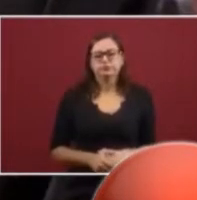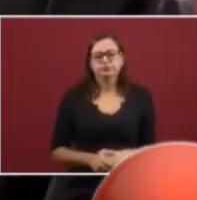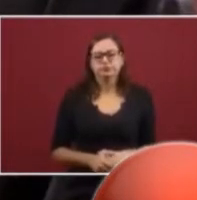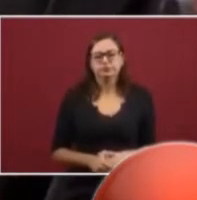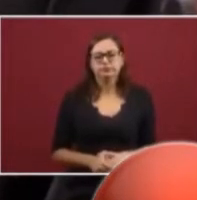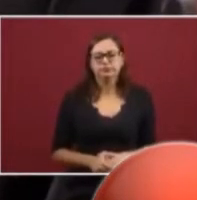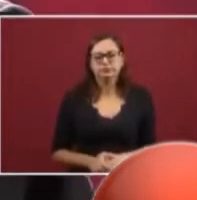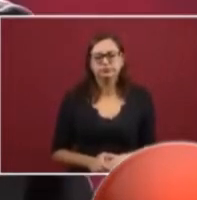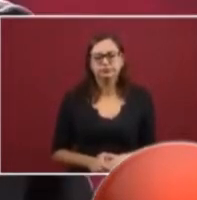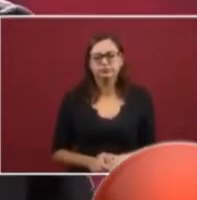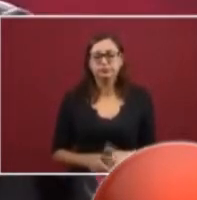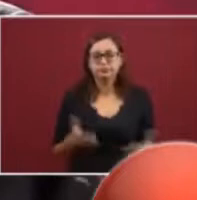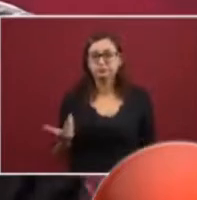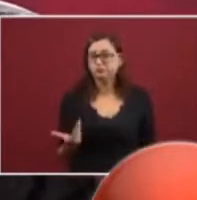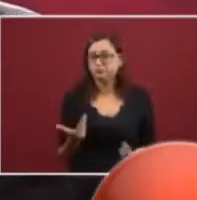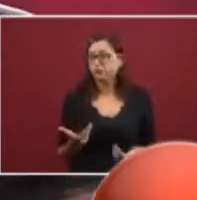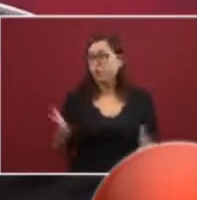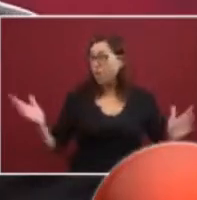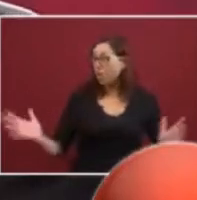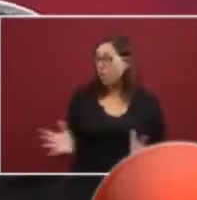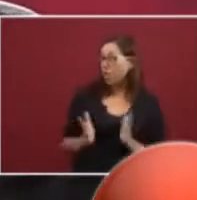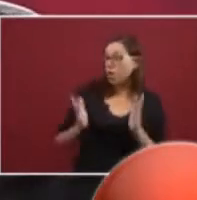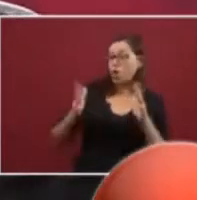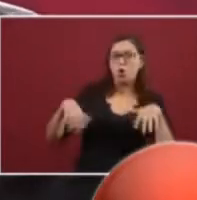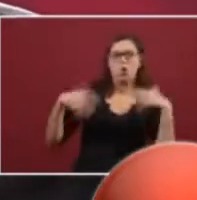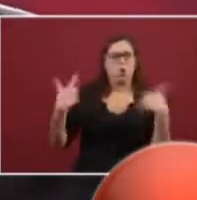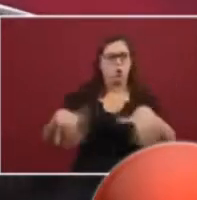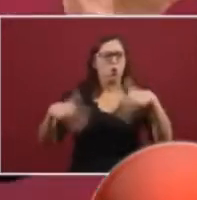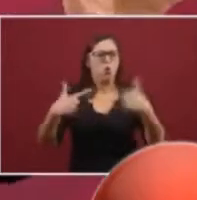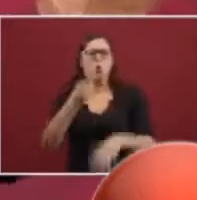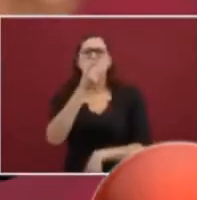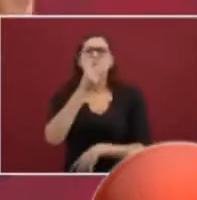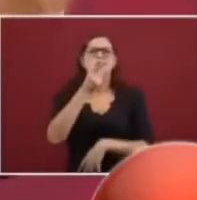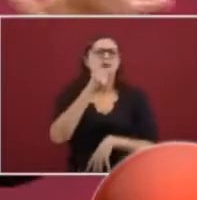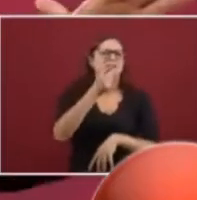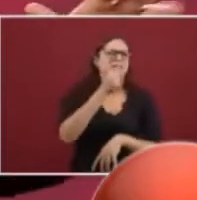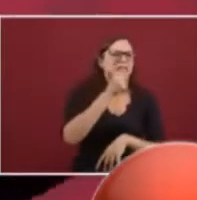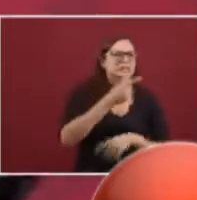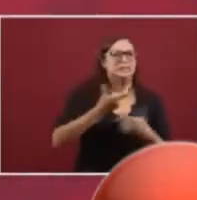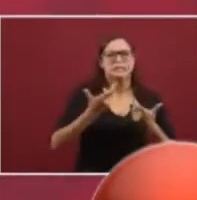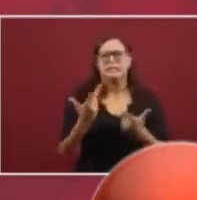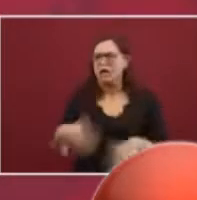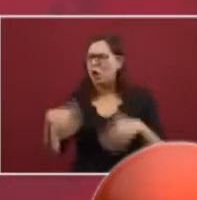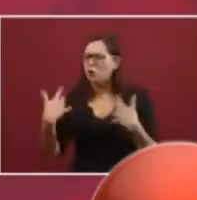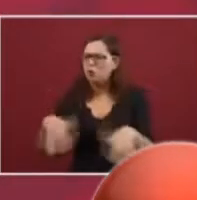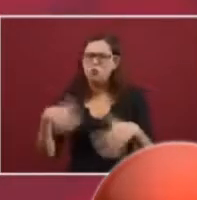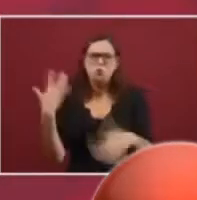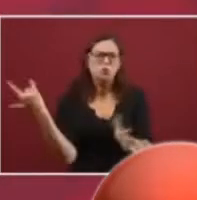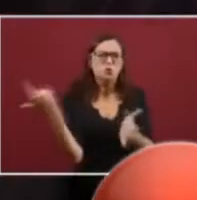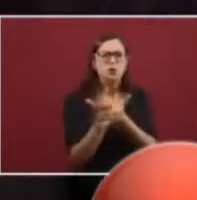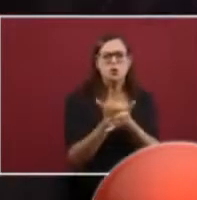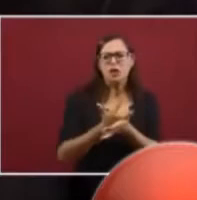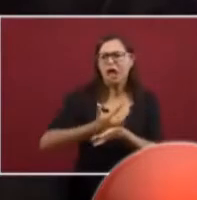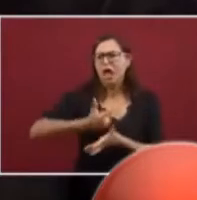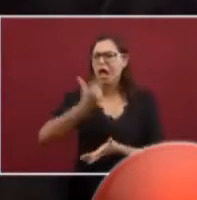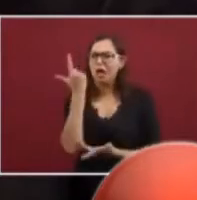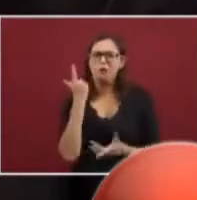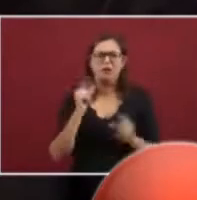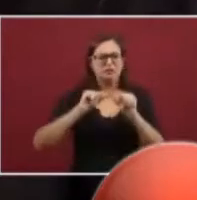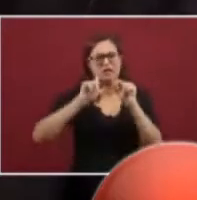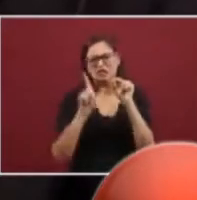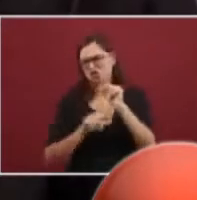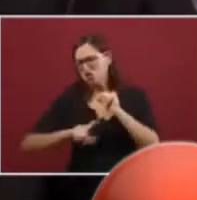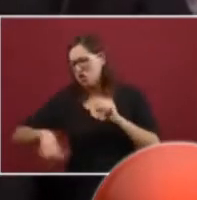in this country. Like never before, it was this horrible thing. They went